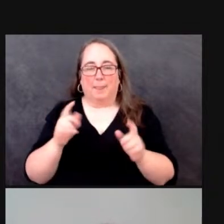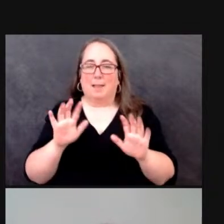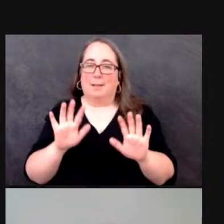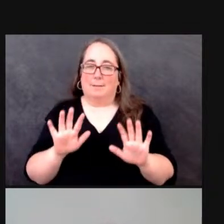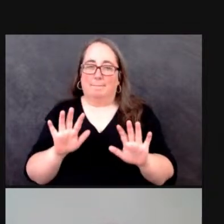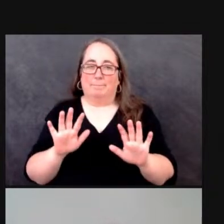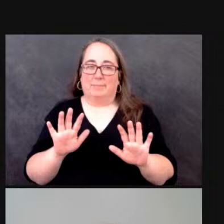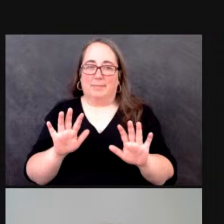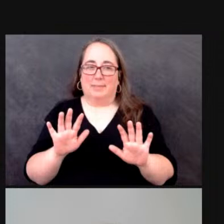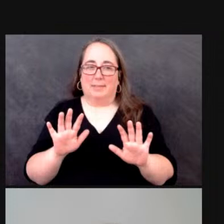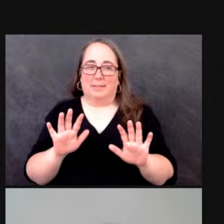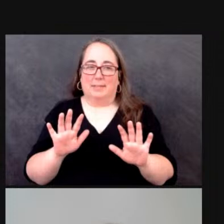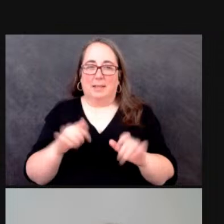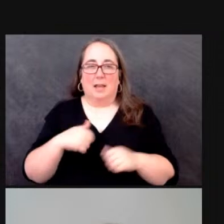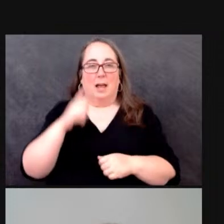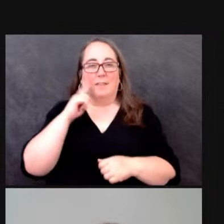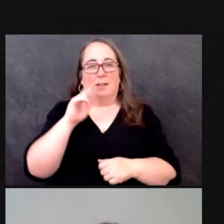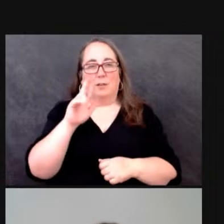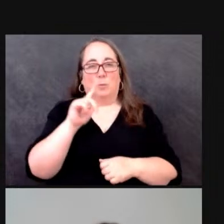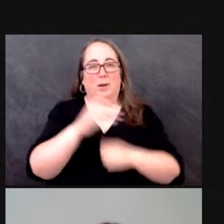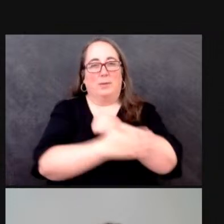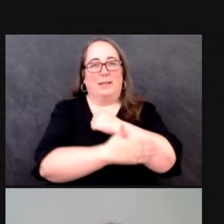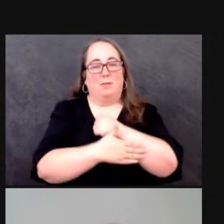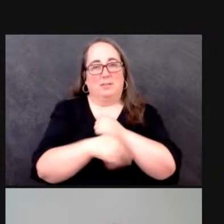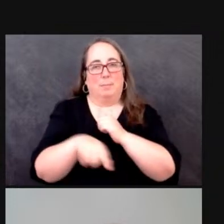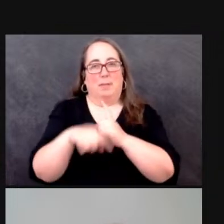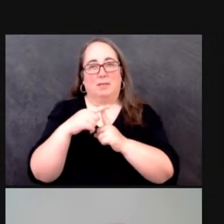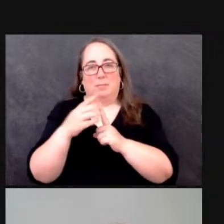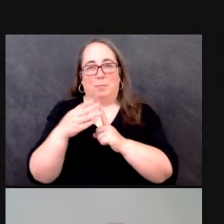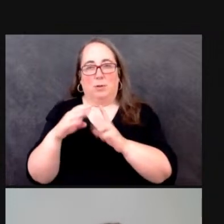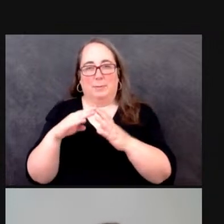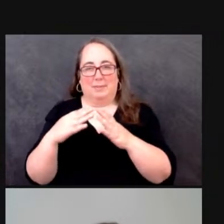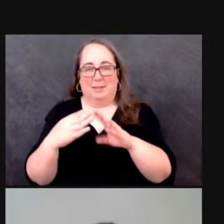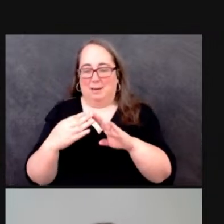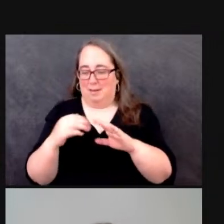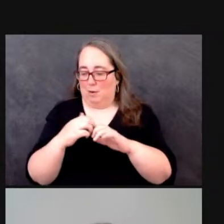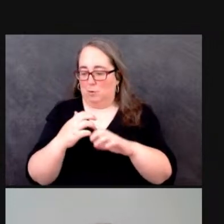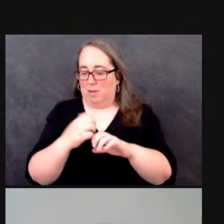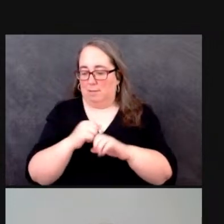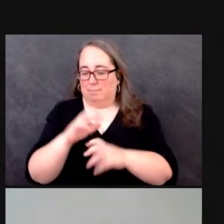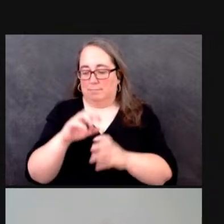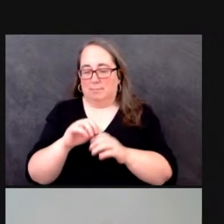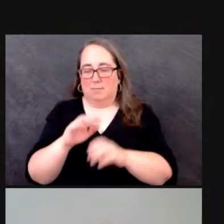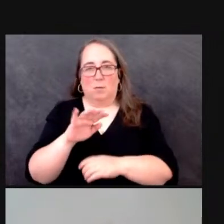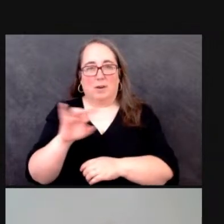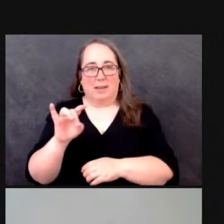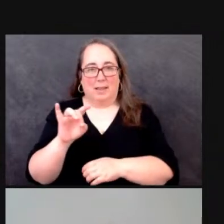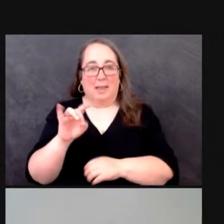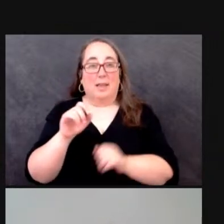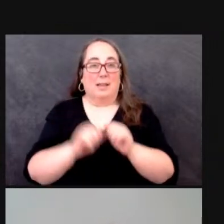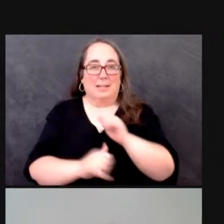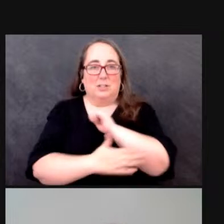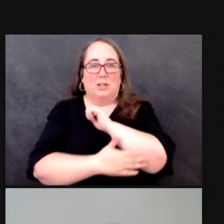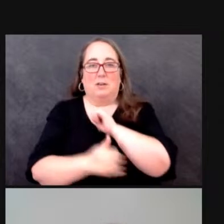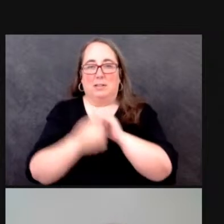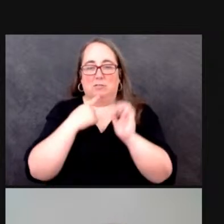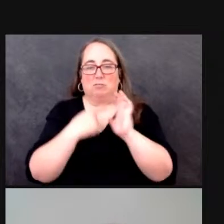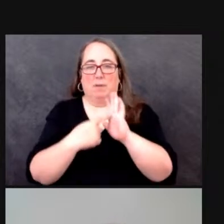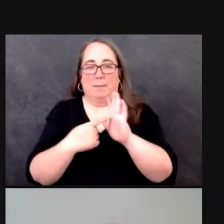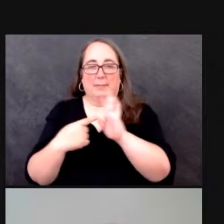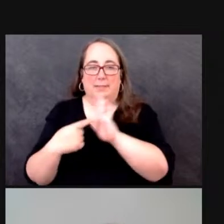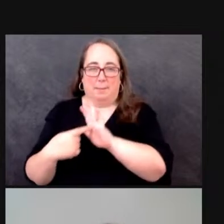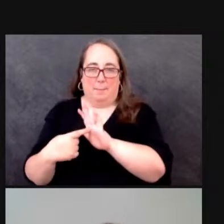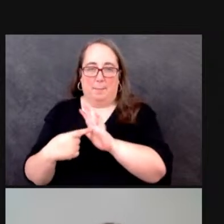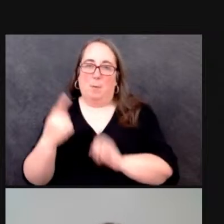aren't there 23 counties plus Baltimore City and Maryland? How do you get 48 pieces? Well, each county is represented by at